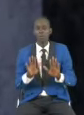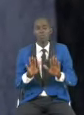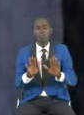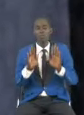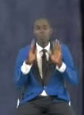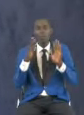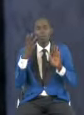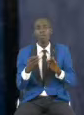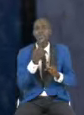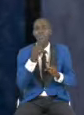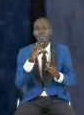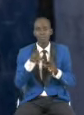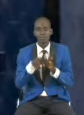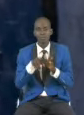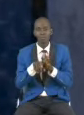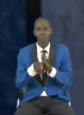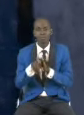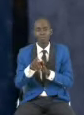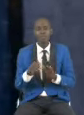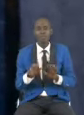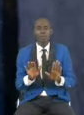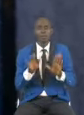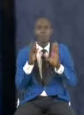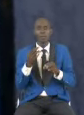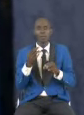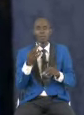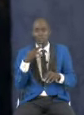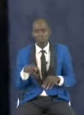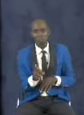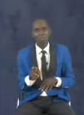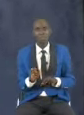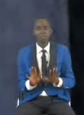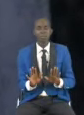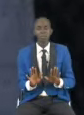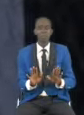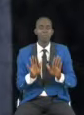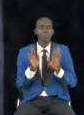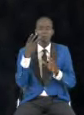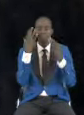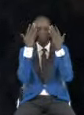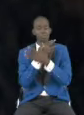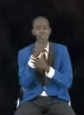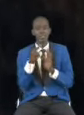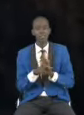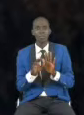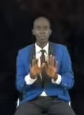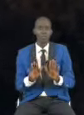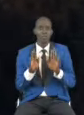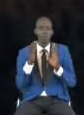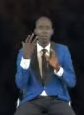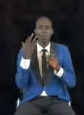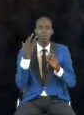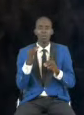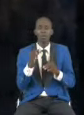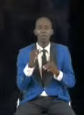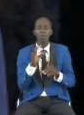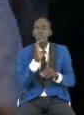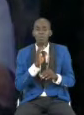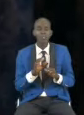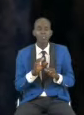serpent, fear of evil, fear of darkness, fear of occultism, fear of